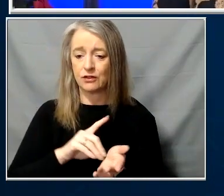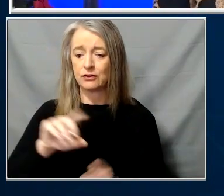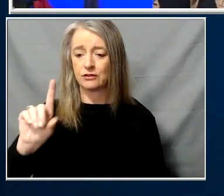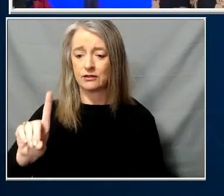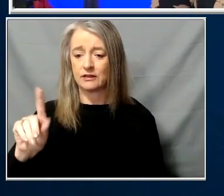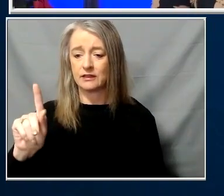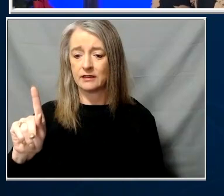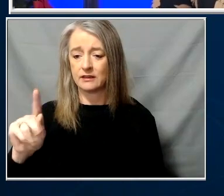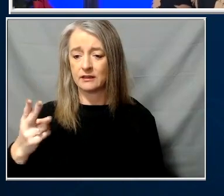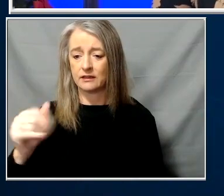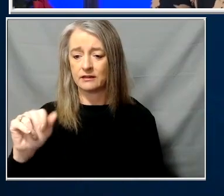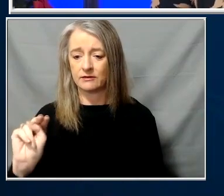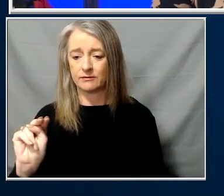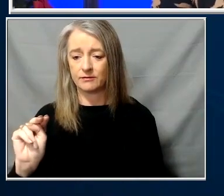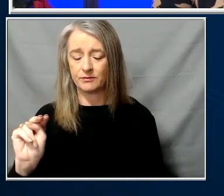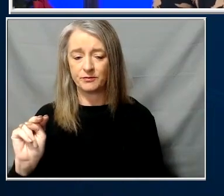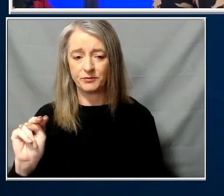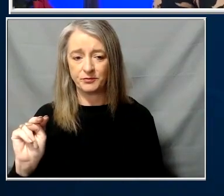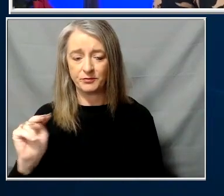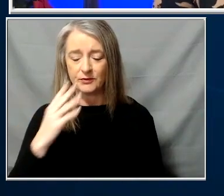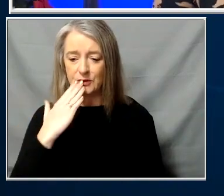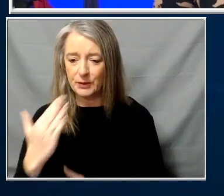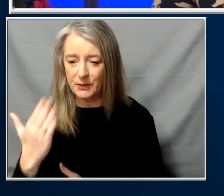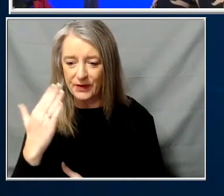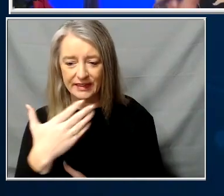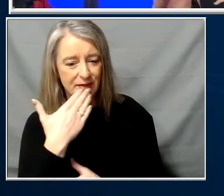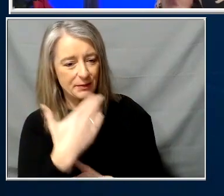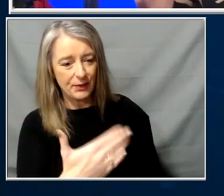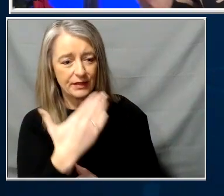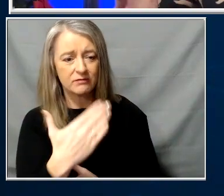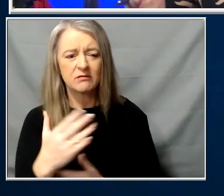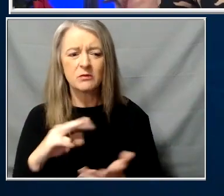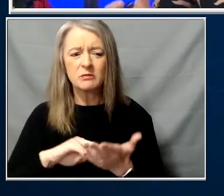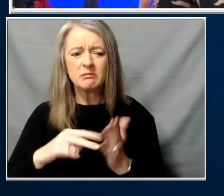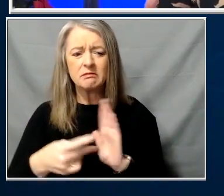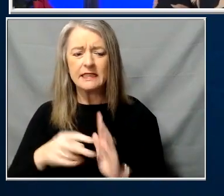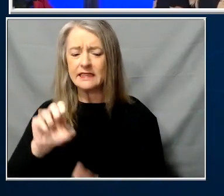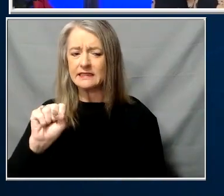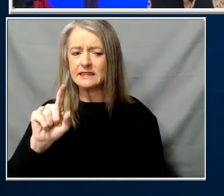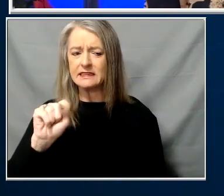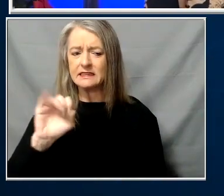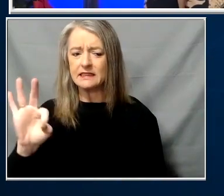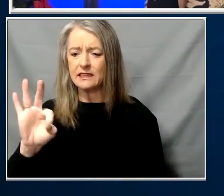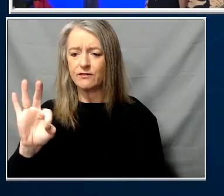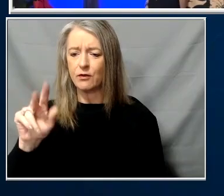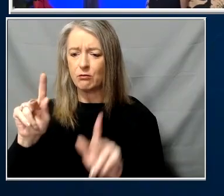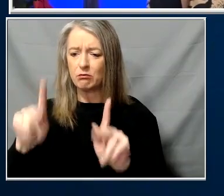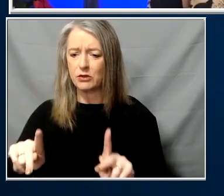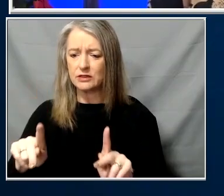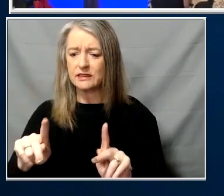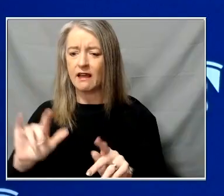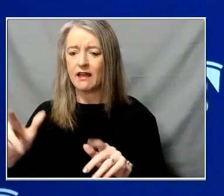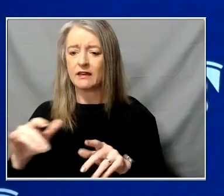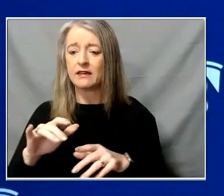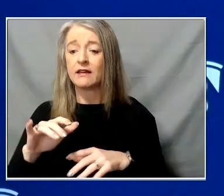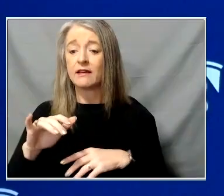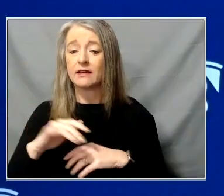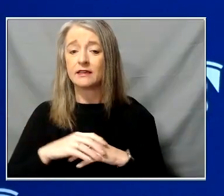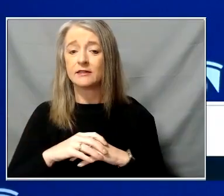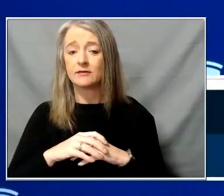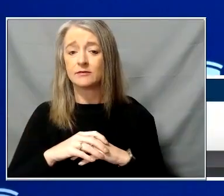morning. So what is stiff person syndrome, and does it have a more technical term? Yeah, stiff person syndrome is